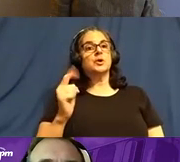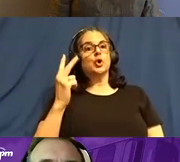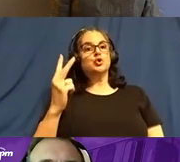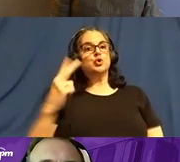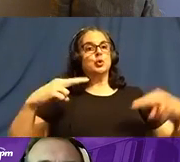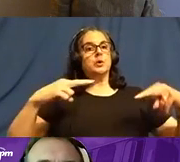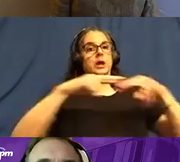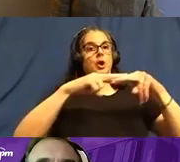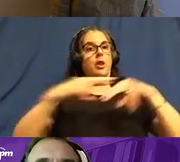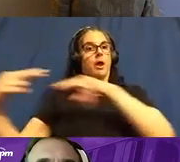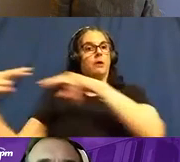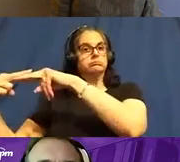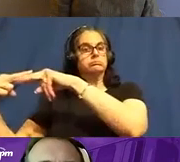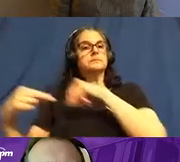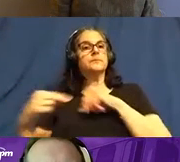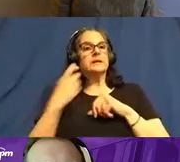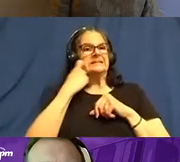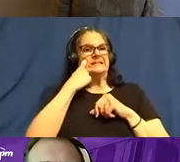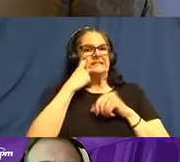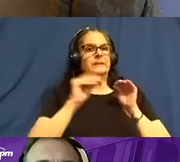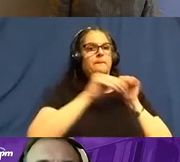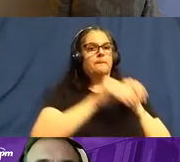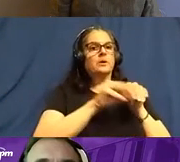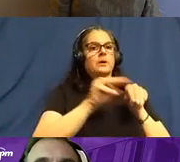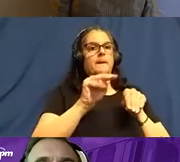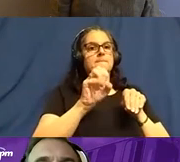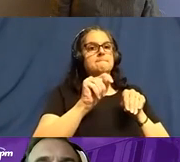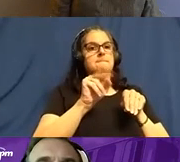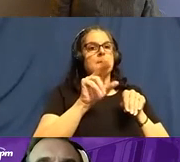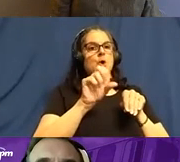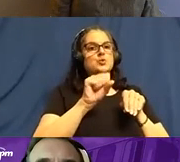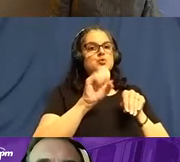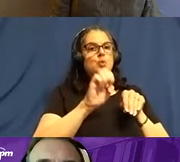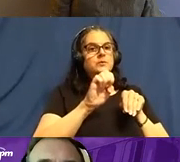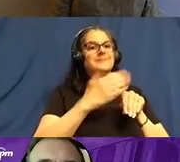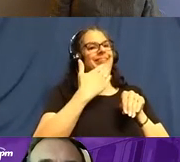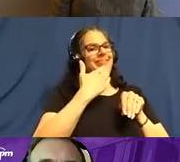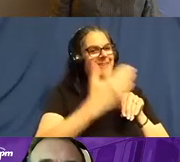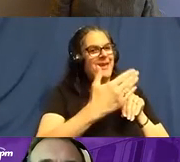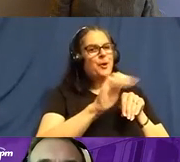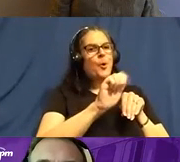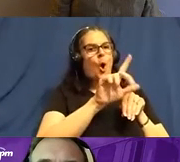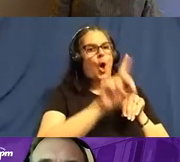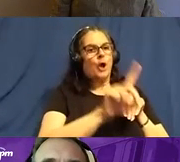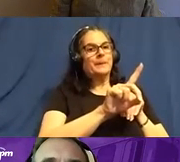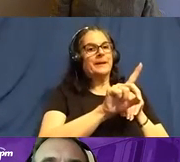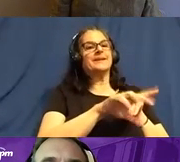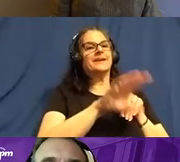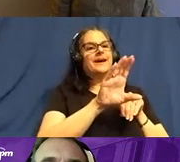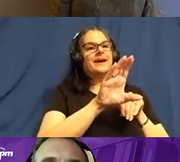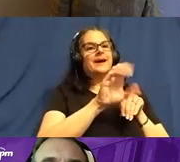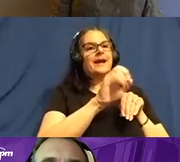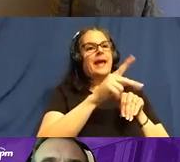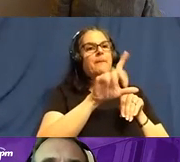at Montrose. Thank you very much, Alderman Cappleman. And another that we'll be installing at Thorndale and working